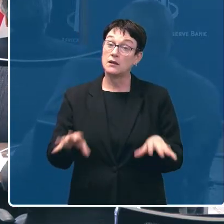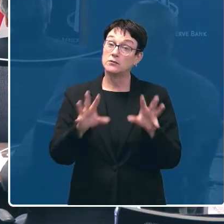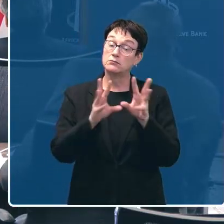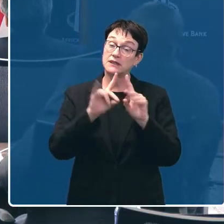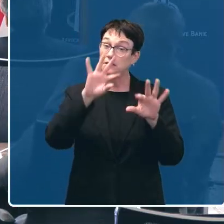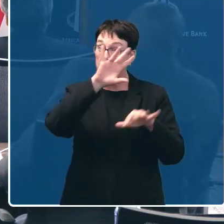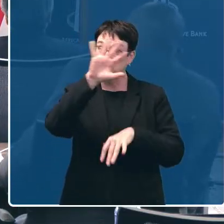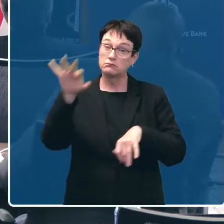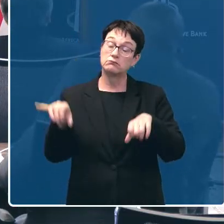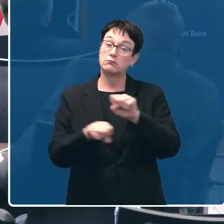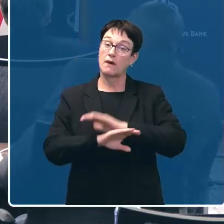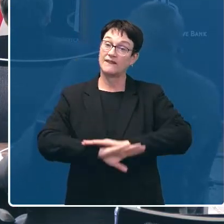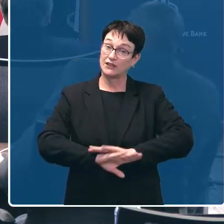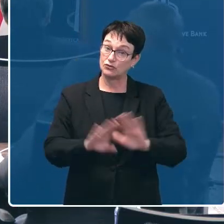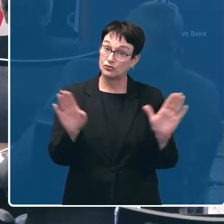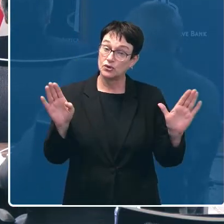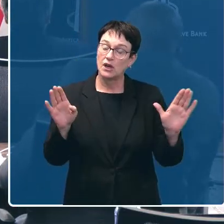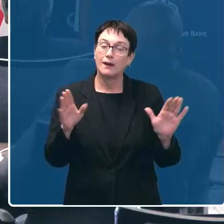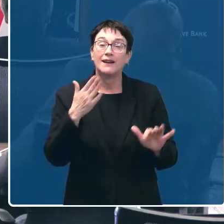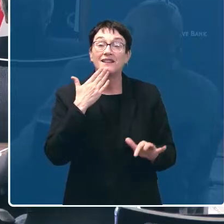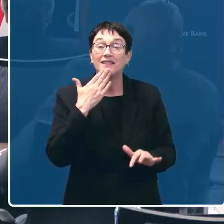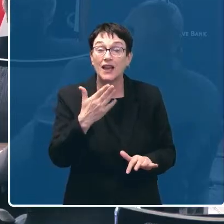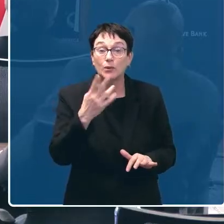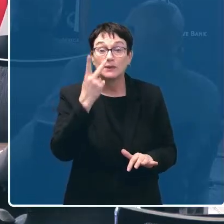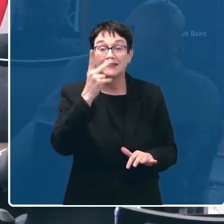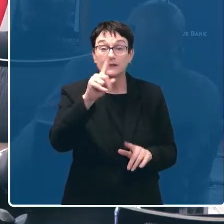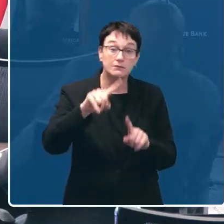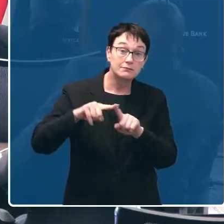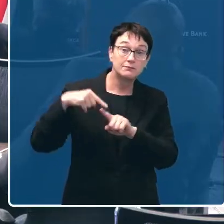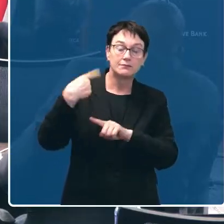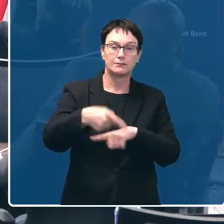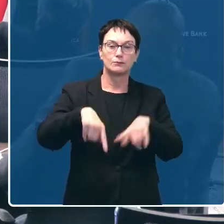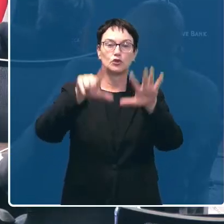proceedings of today. We will see you in July.